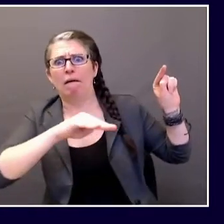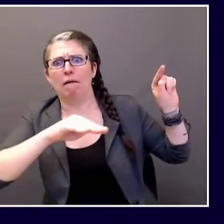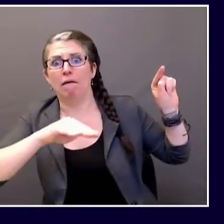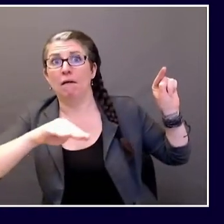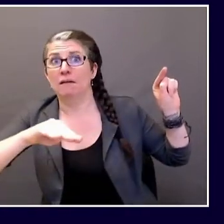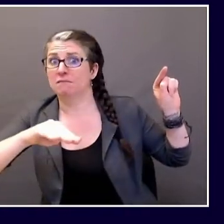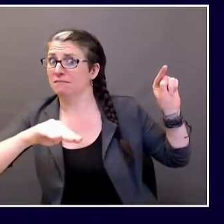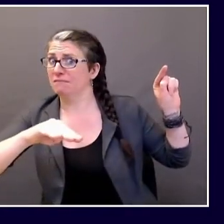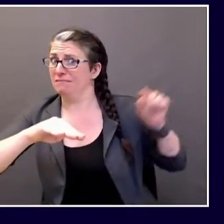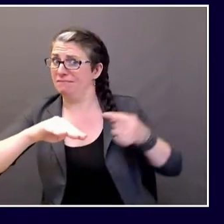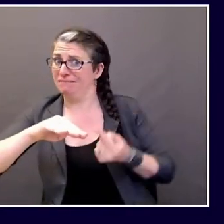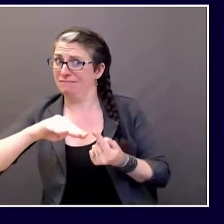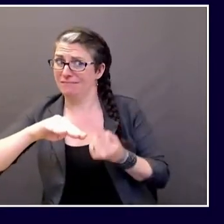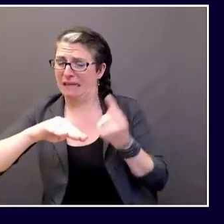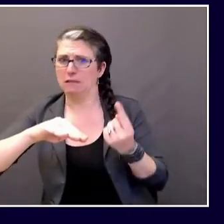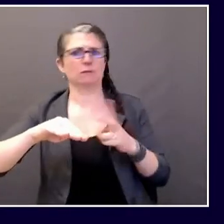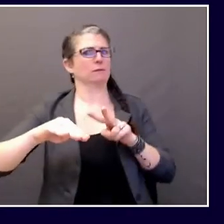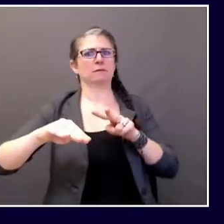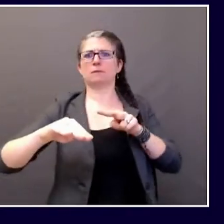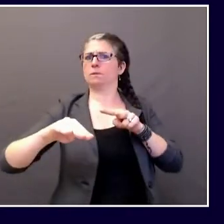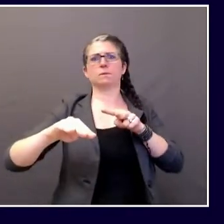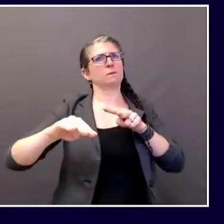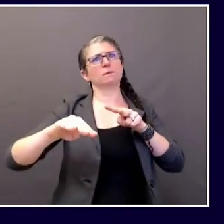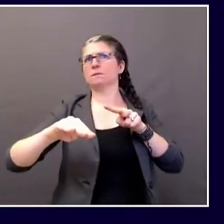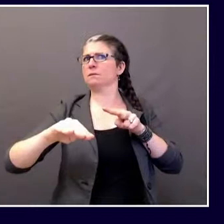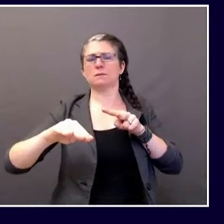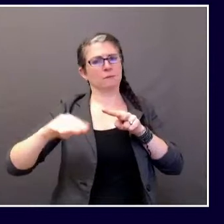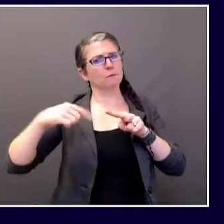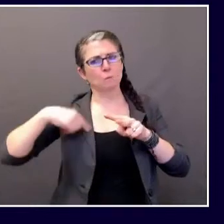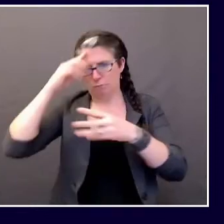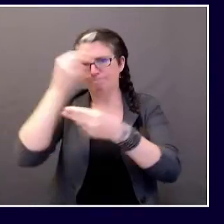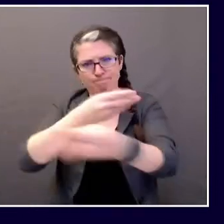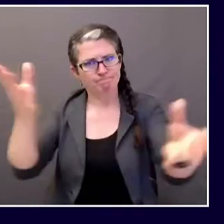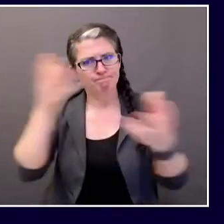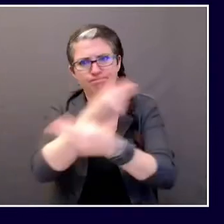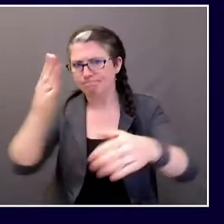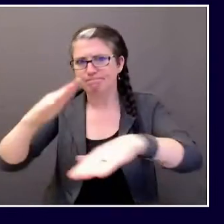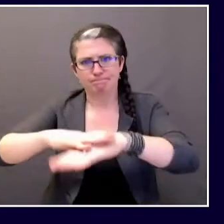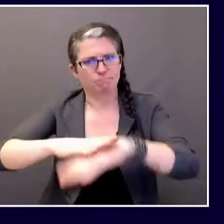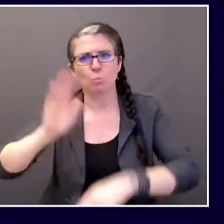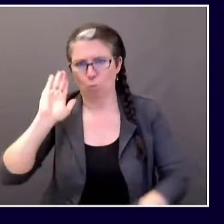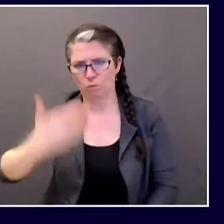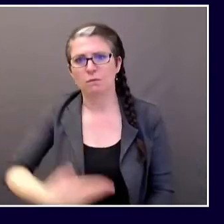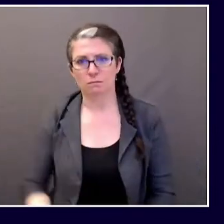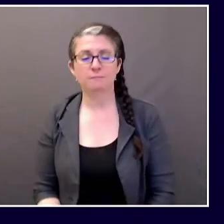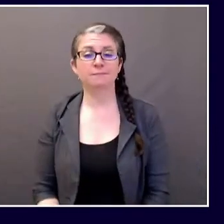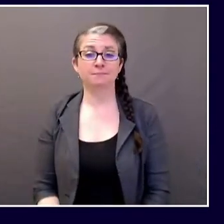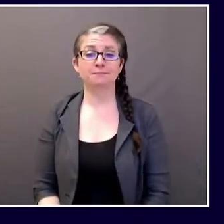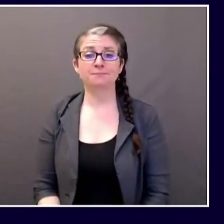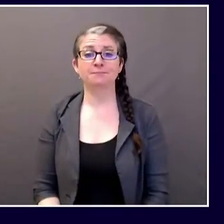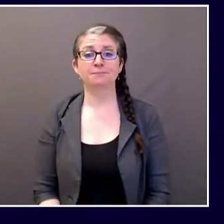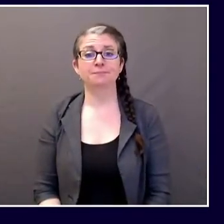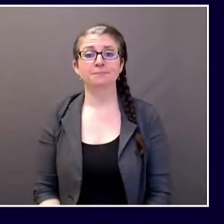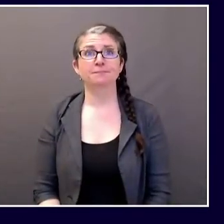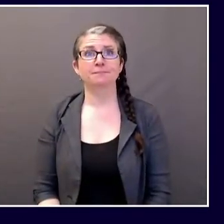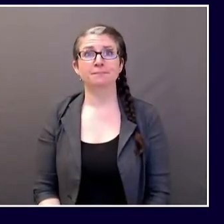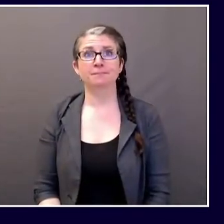analyze it. Turning now to vaccines and vaccinations. There have now been a total of over